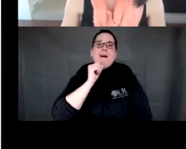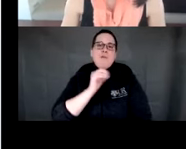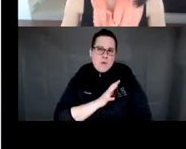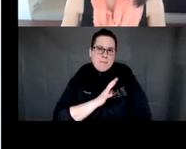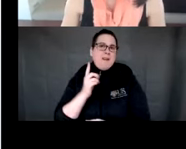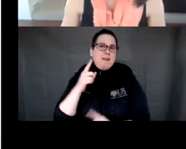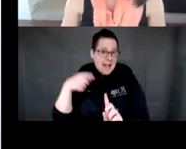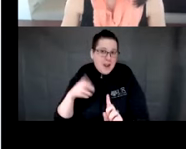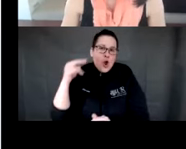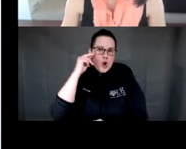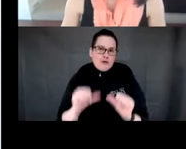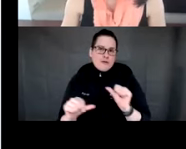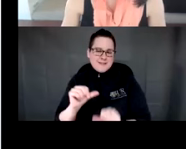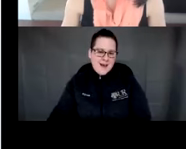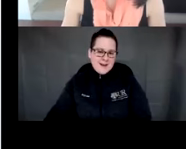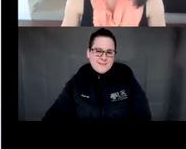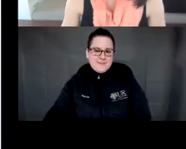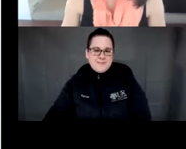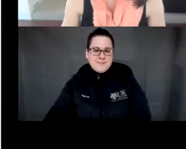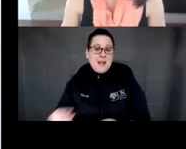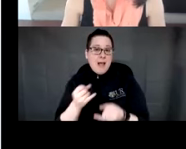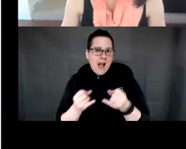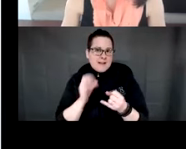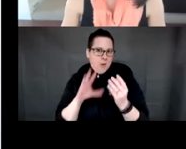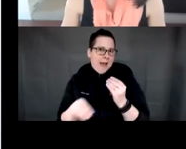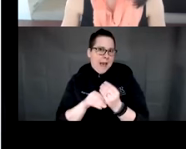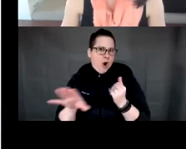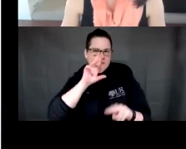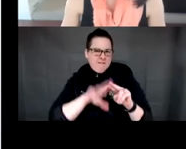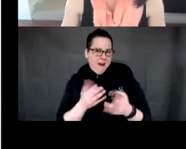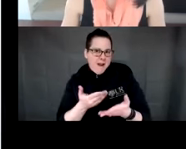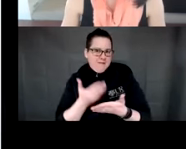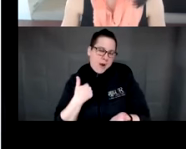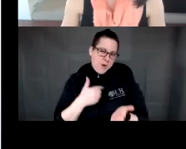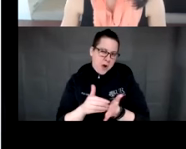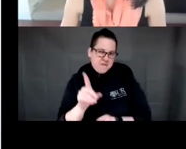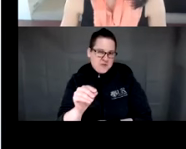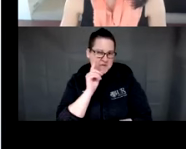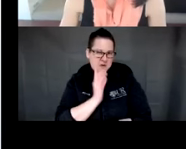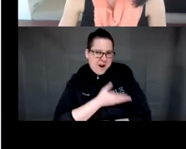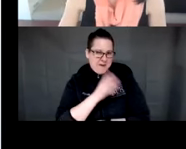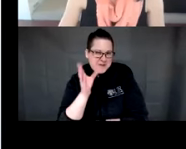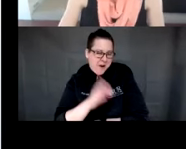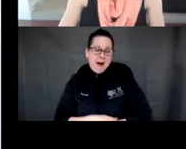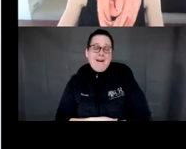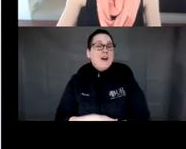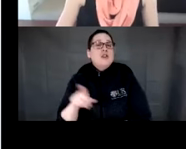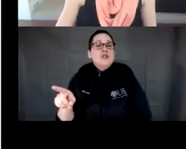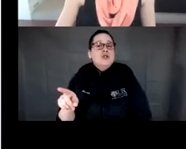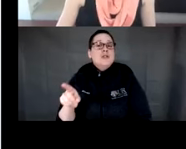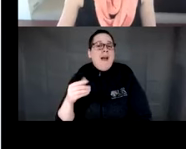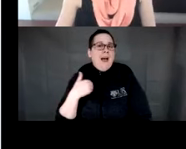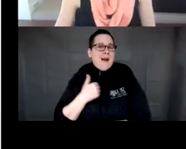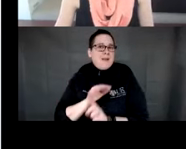in neuroscience. Lastly, I'll add her fun fact, which we often do for our talks. She maintains a